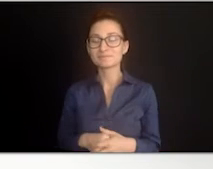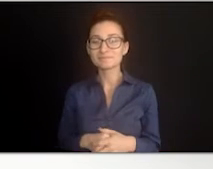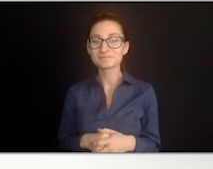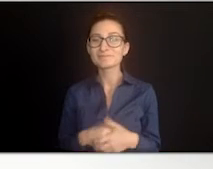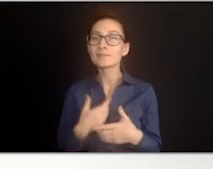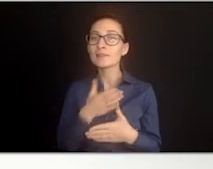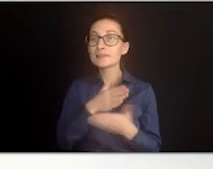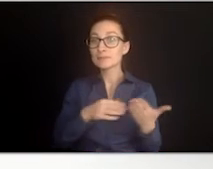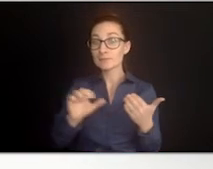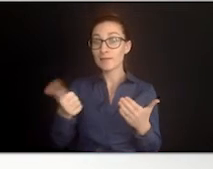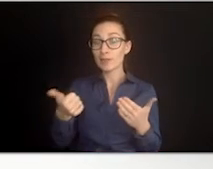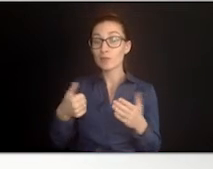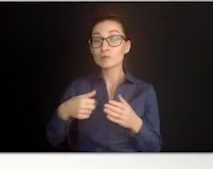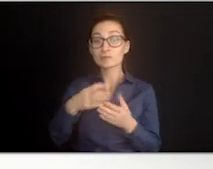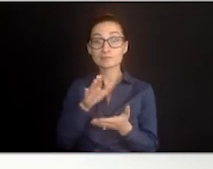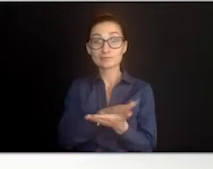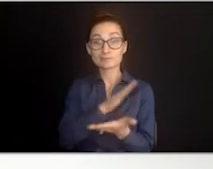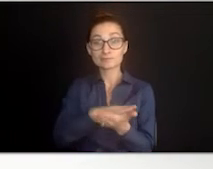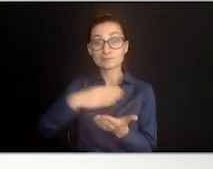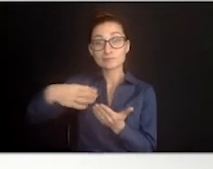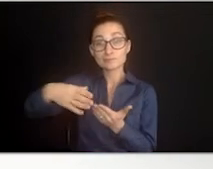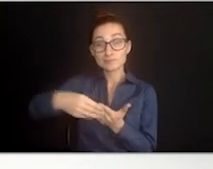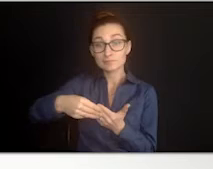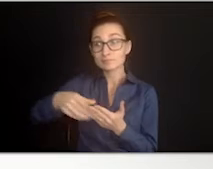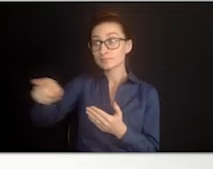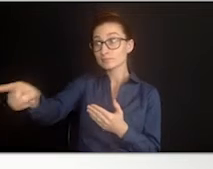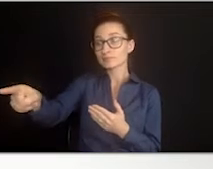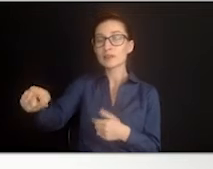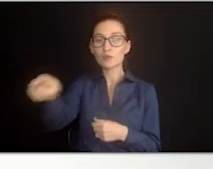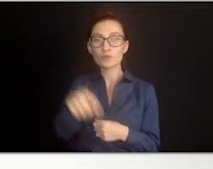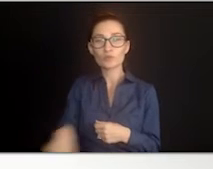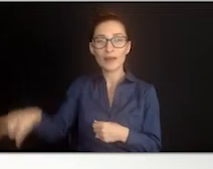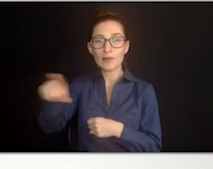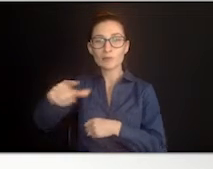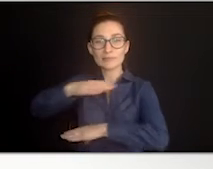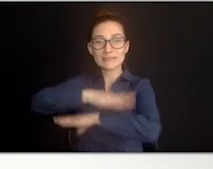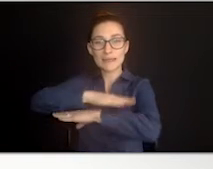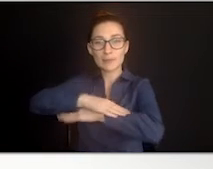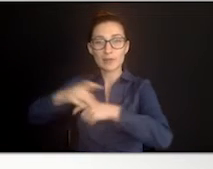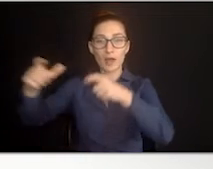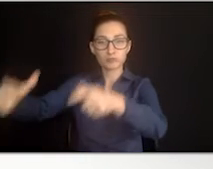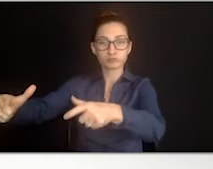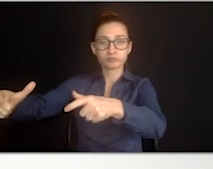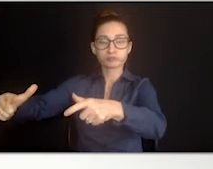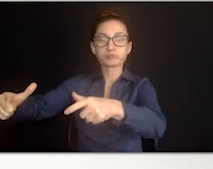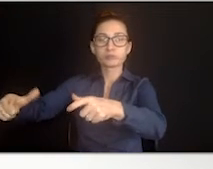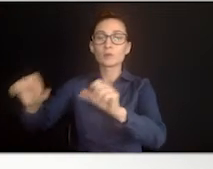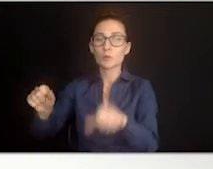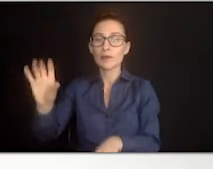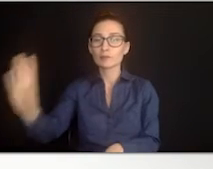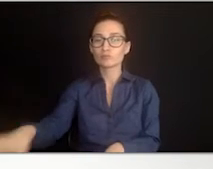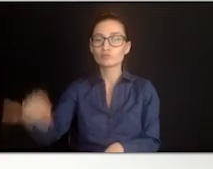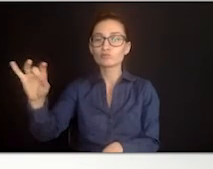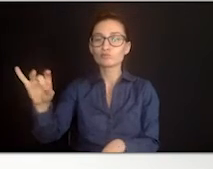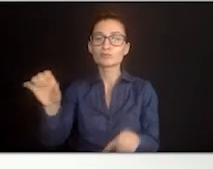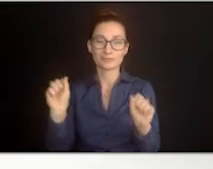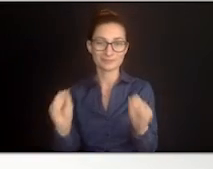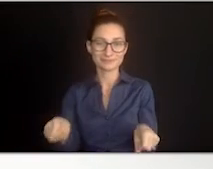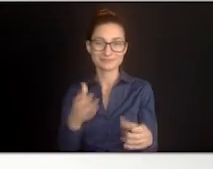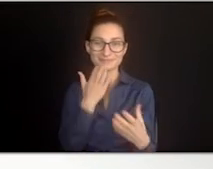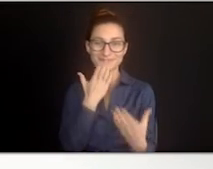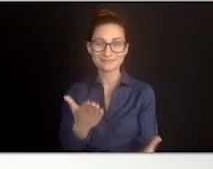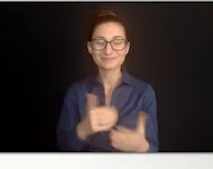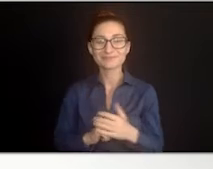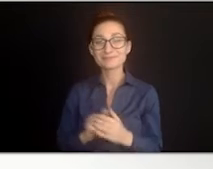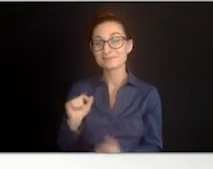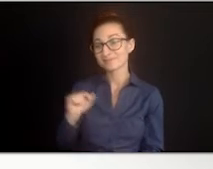some additional packets on the round table where the projector is, so if you'd like to grab one of those, feel free. Thank you.